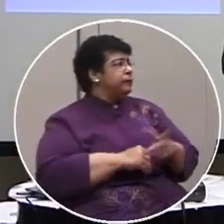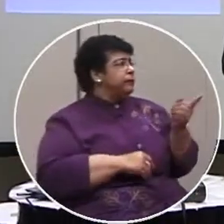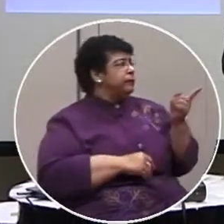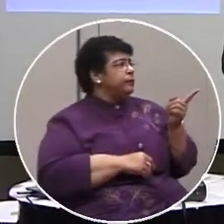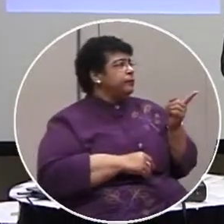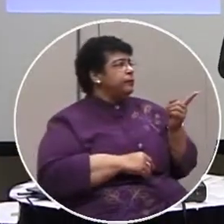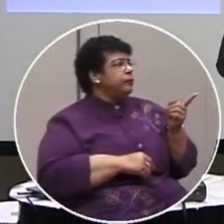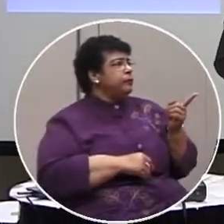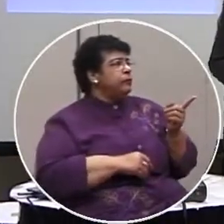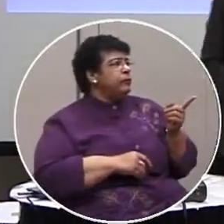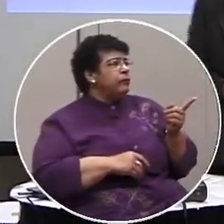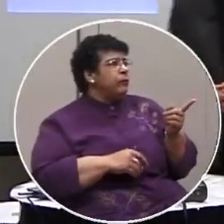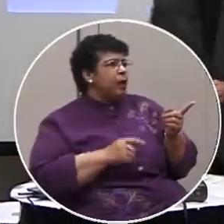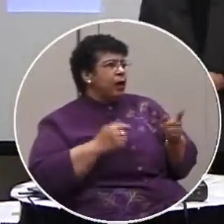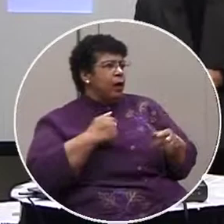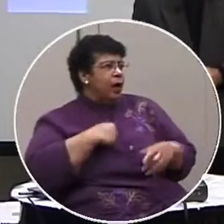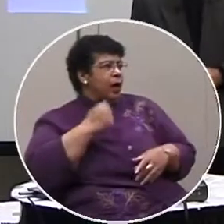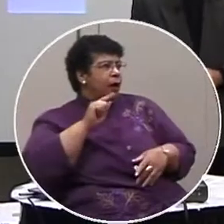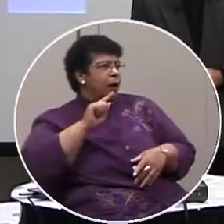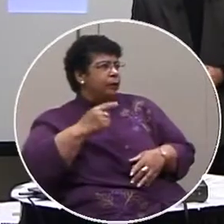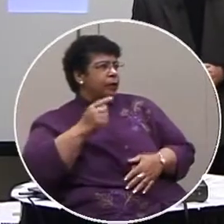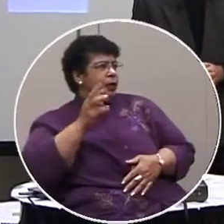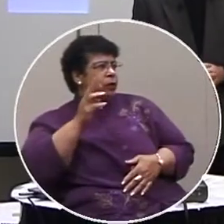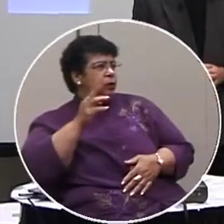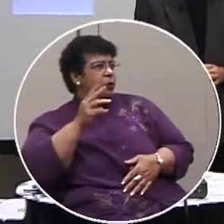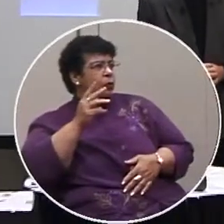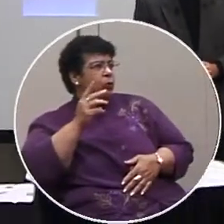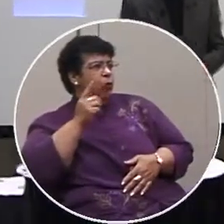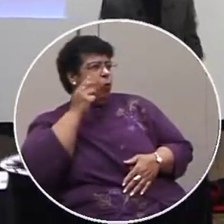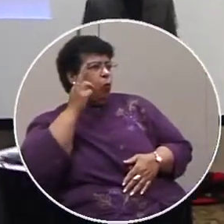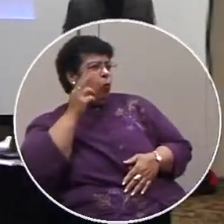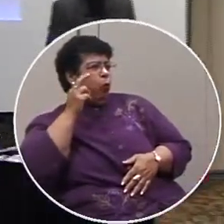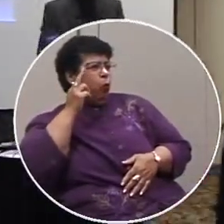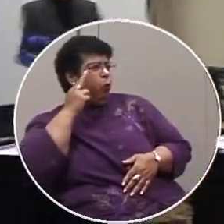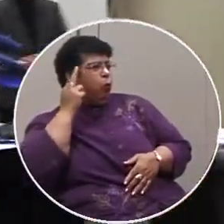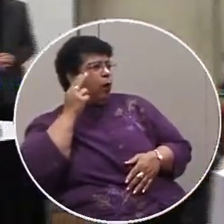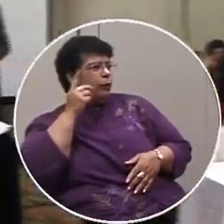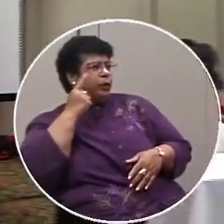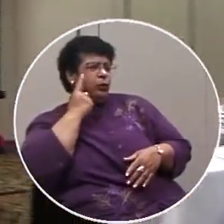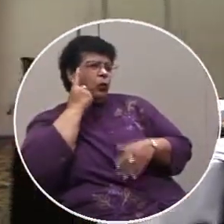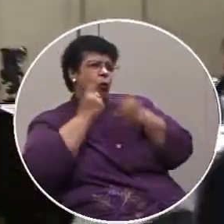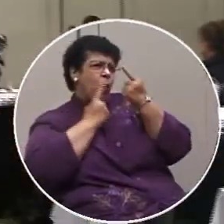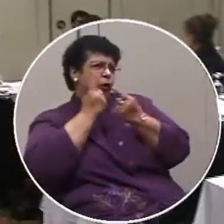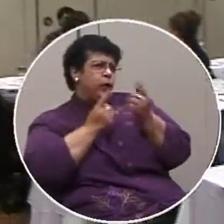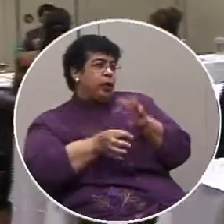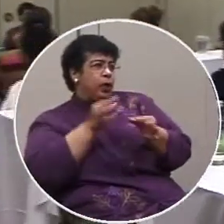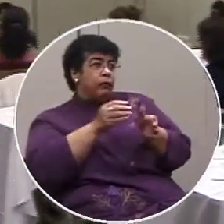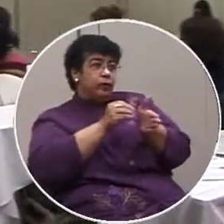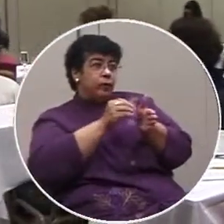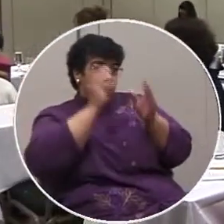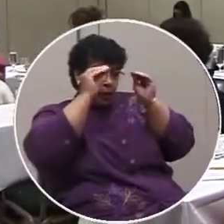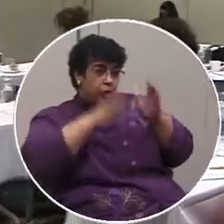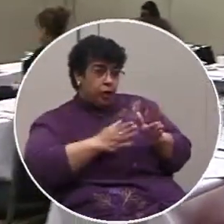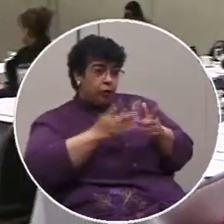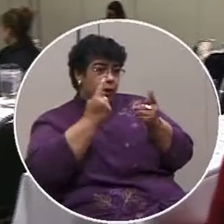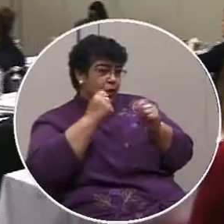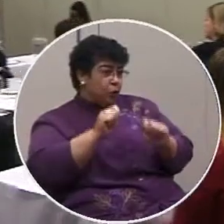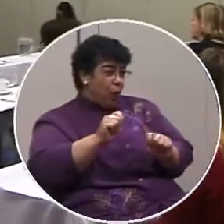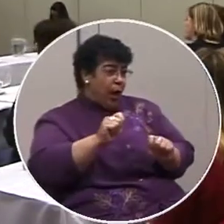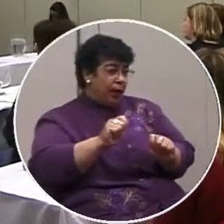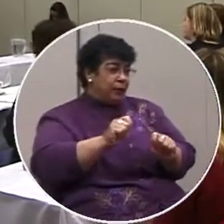was just wondering, could it be that the teacher's trying to avoid being blamed Mm-hmm. for the